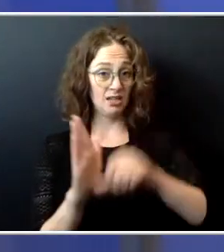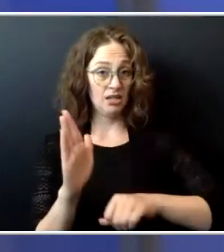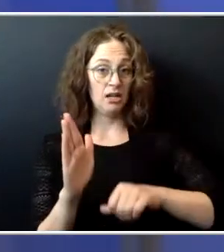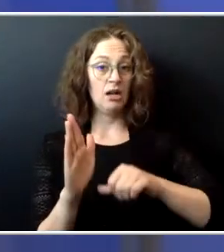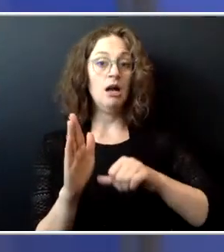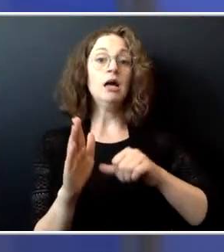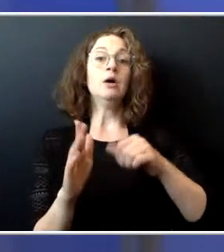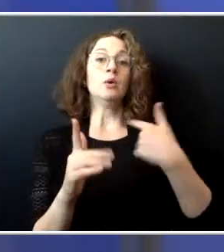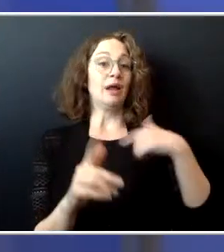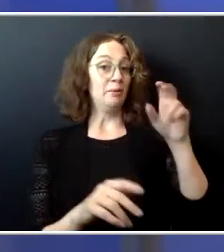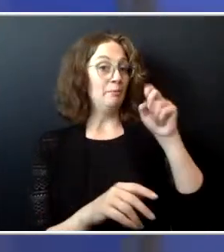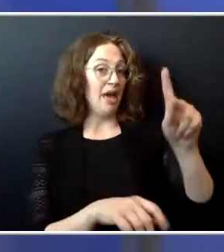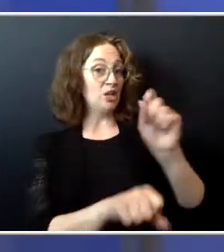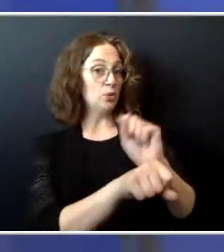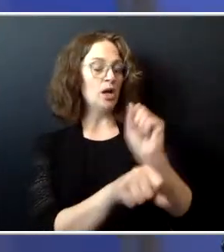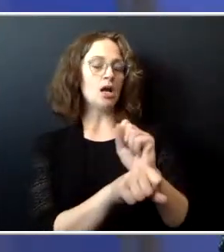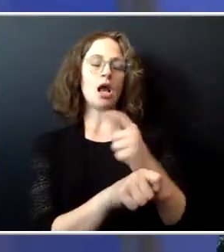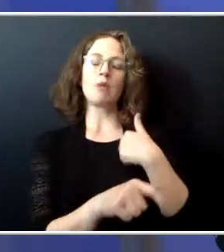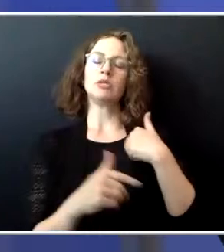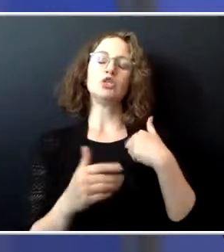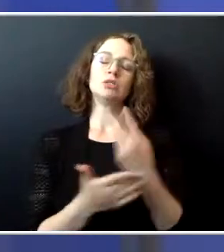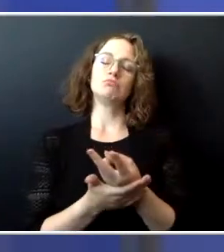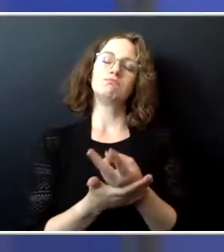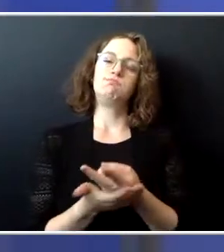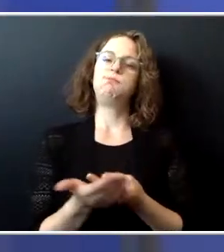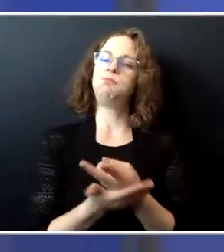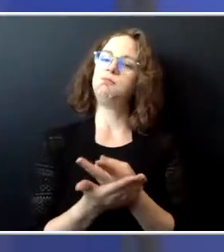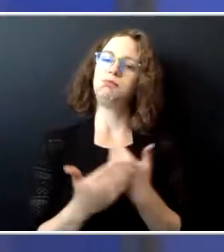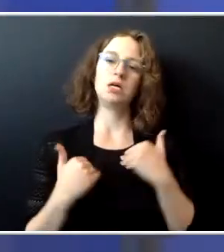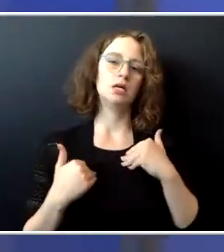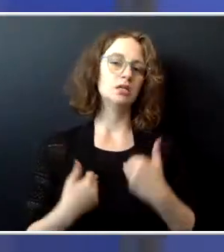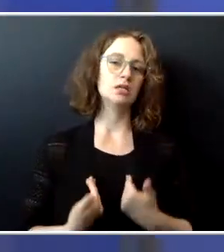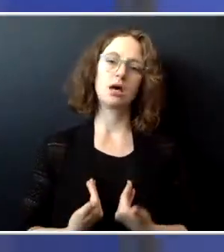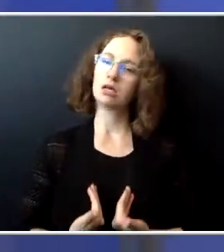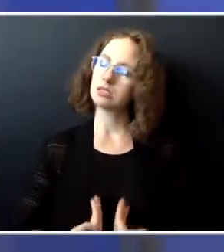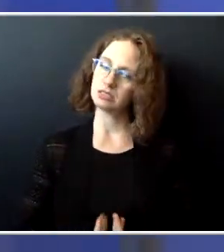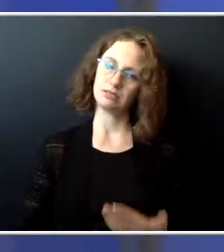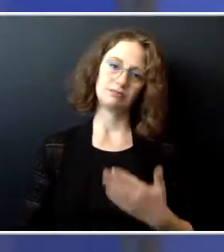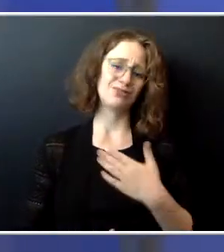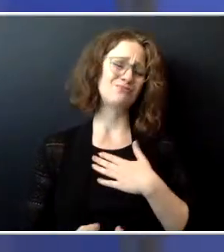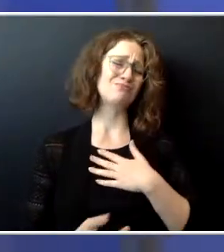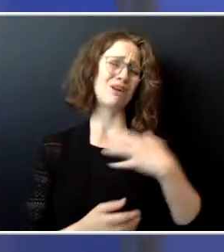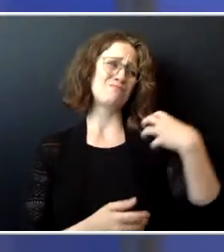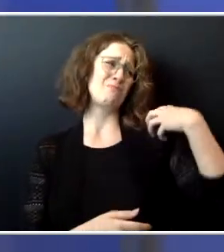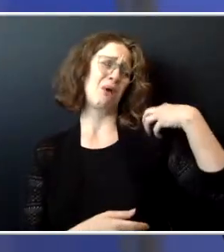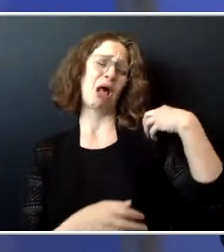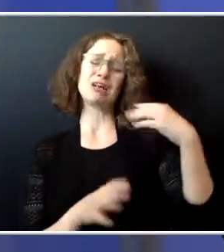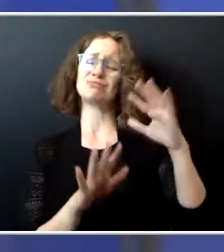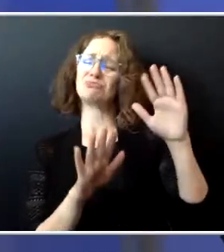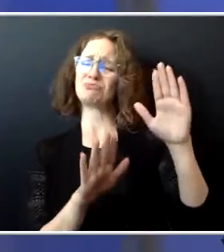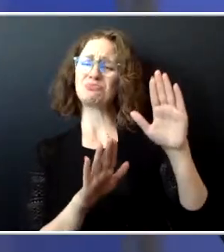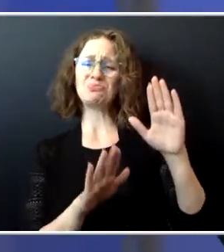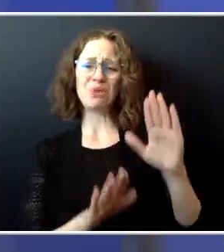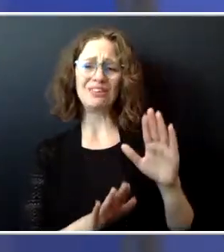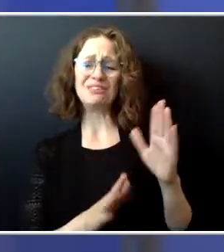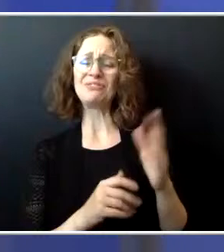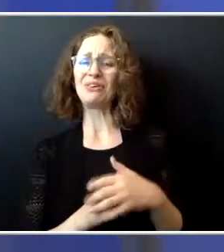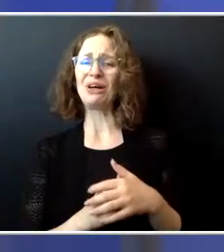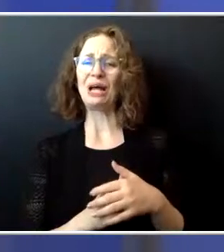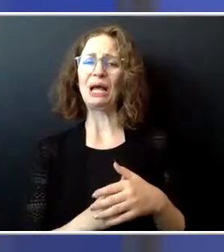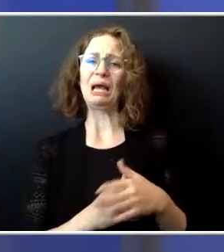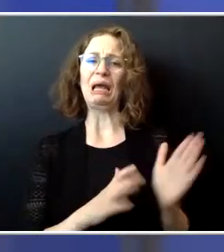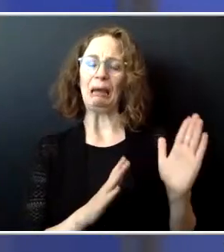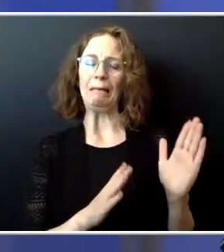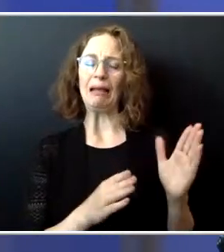completely exhausted. And so my boss was so wonderful. He let me have a little bit lesser assignments at